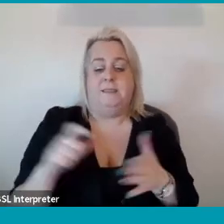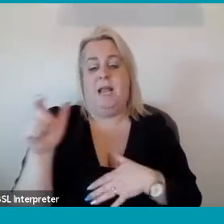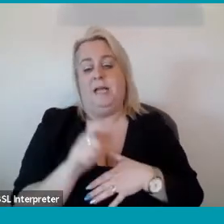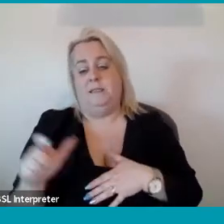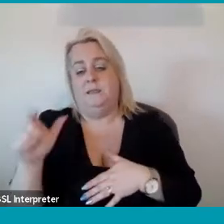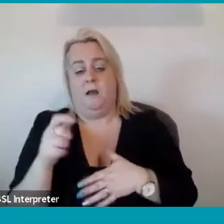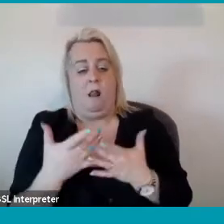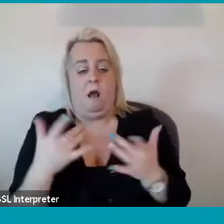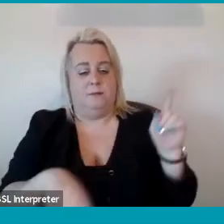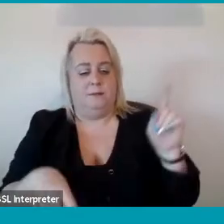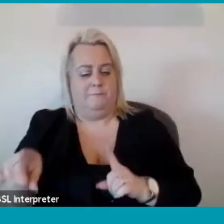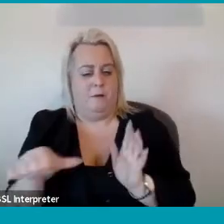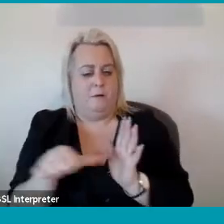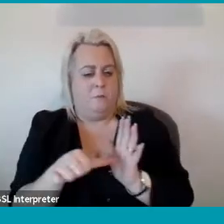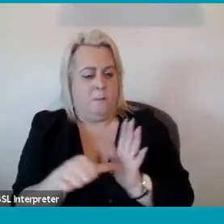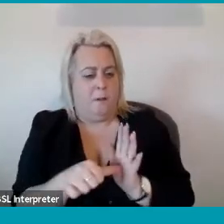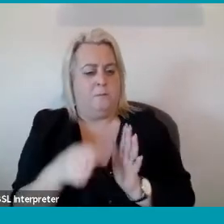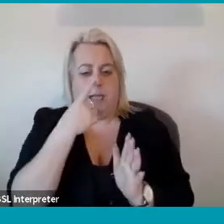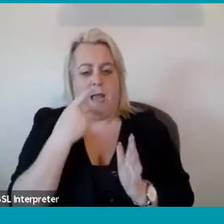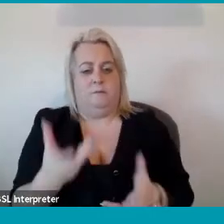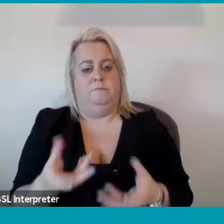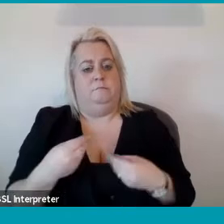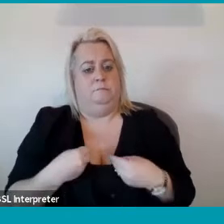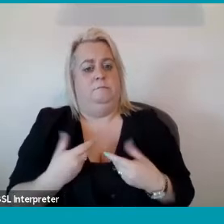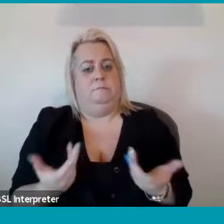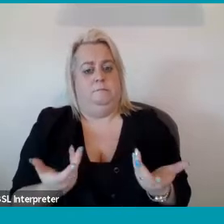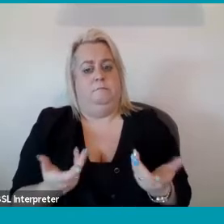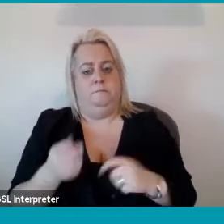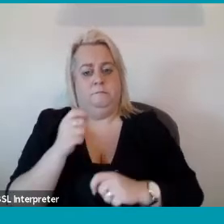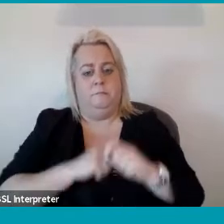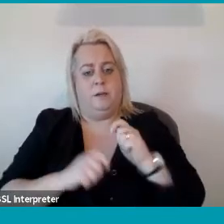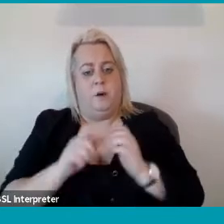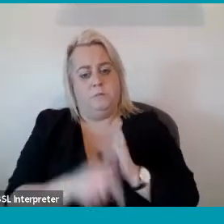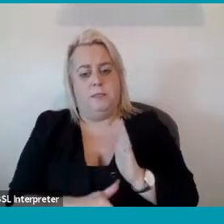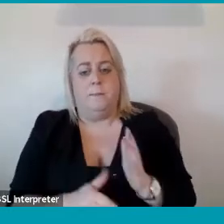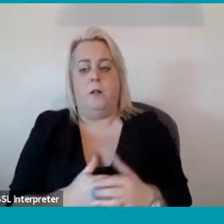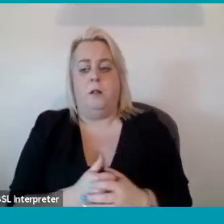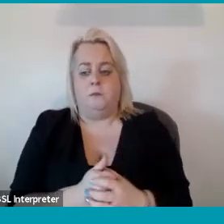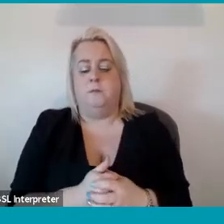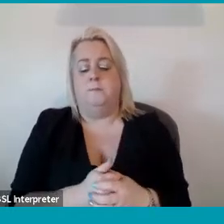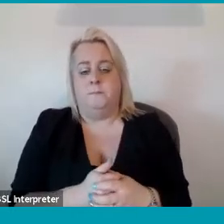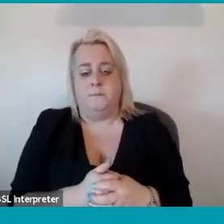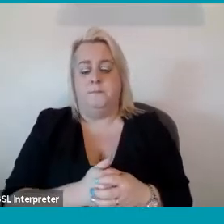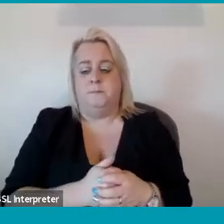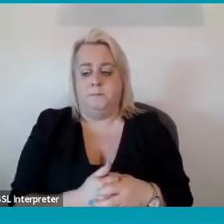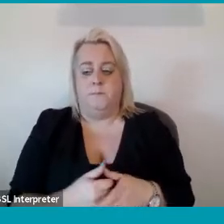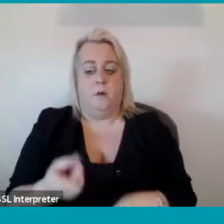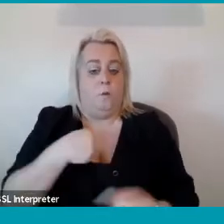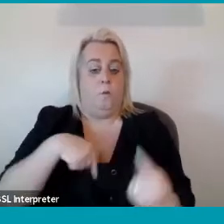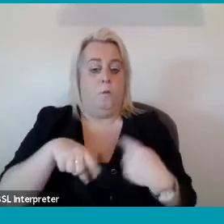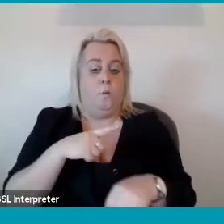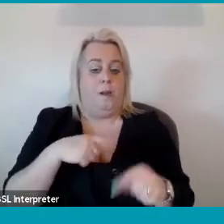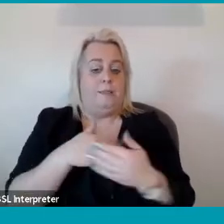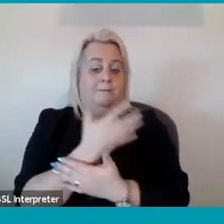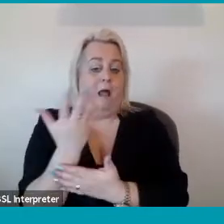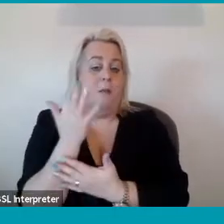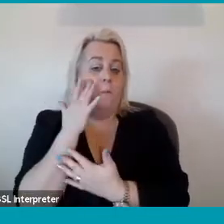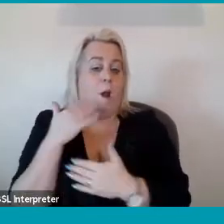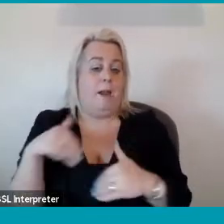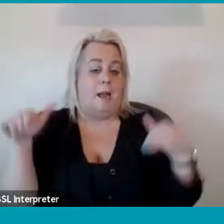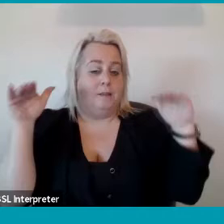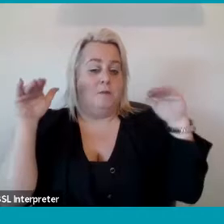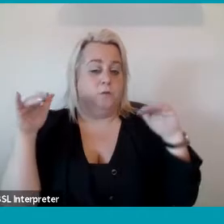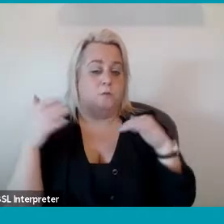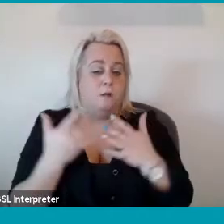be. So most of us weren't born with our condition, we developed it as adults. And again, when we're looking at